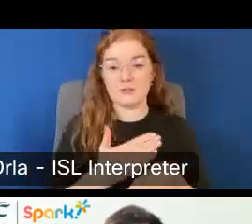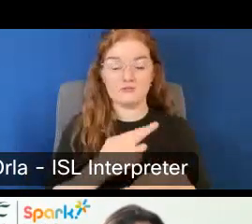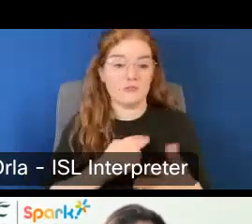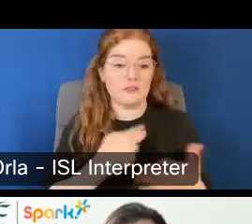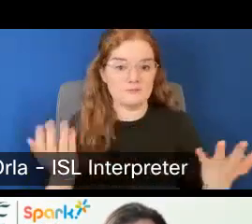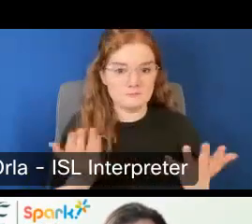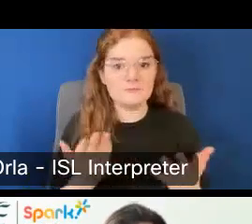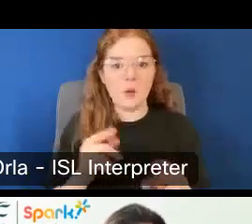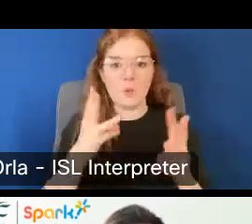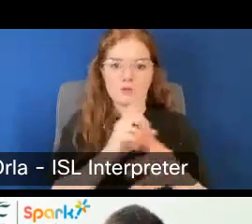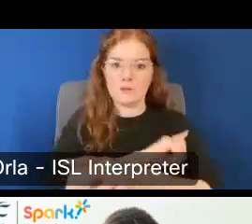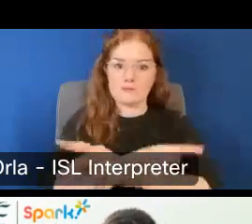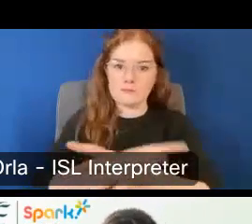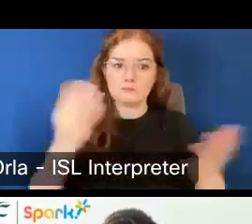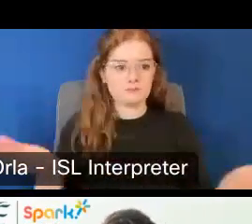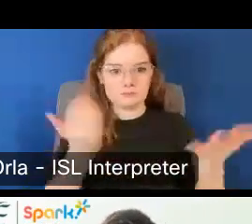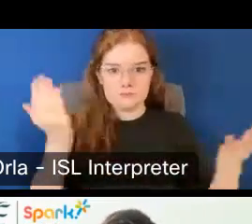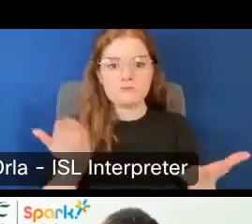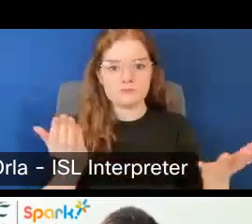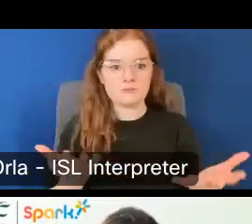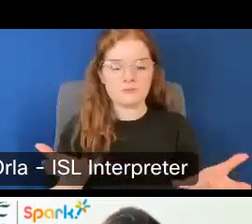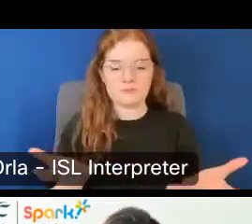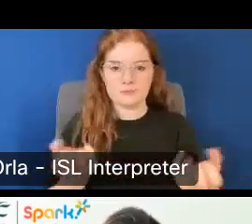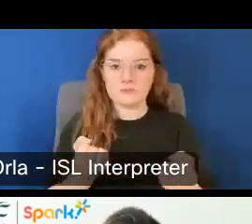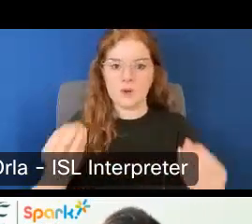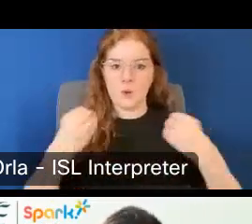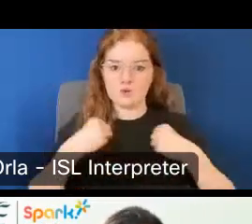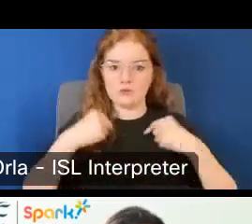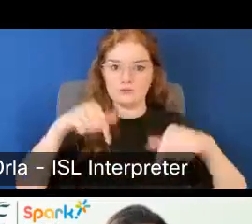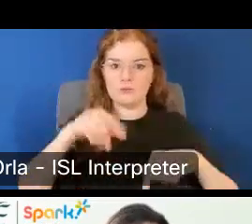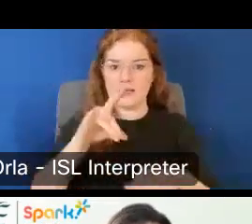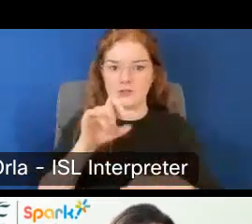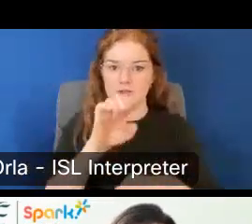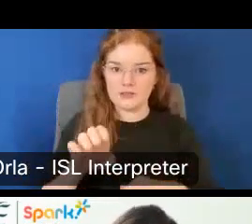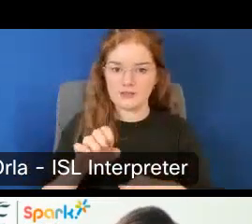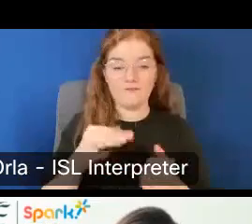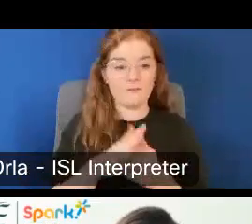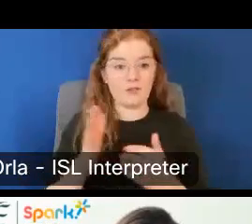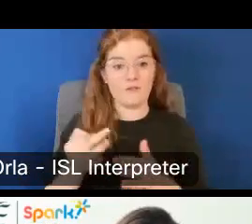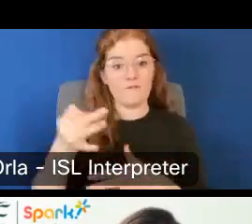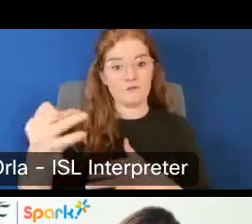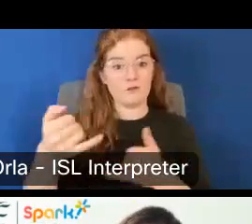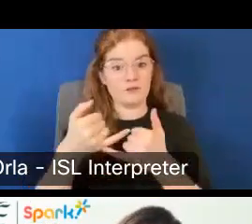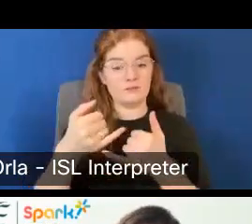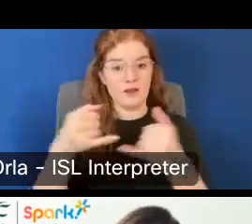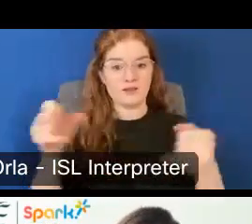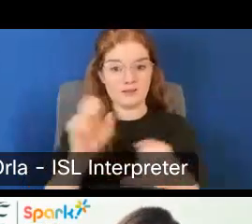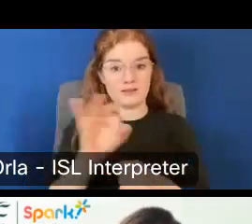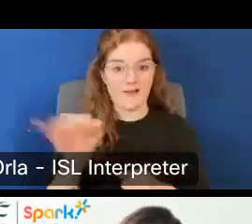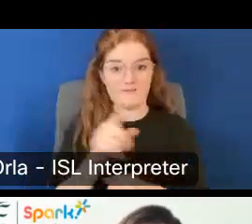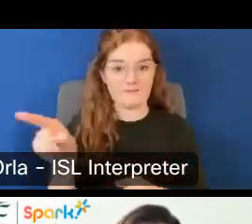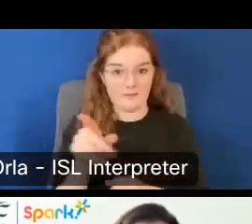is to empower and to build ownership within the HSE to the frontline clinicians who we